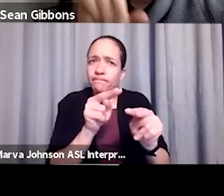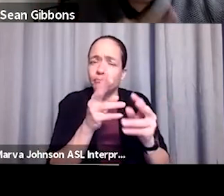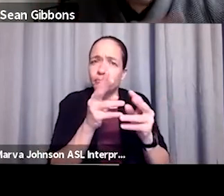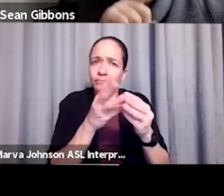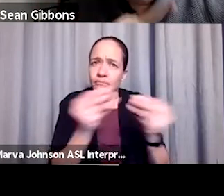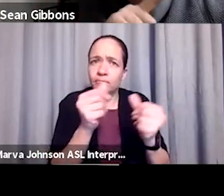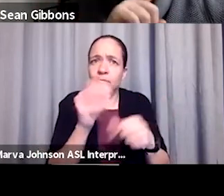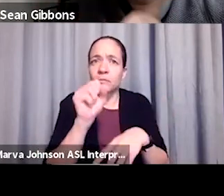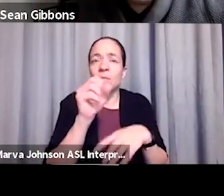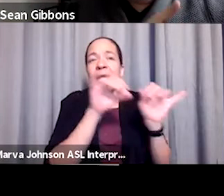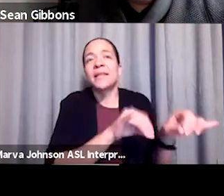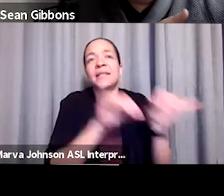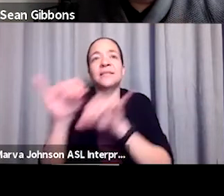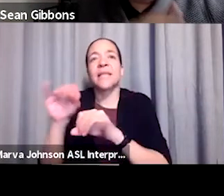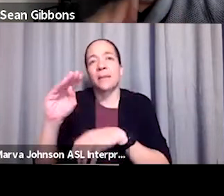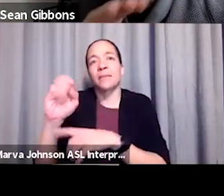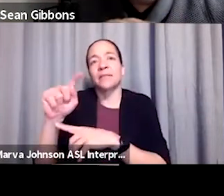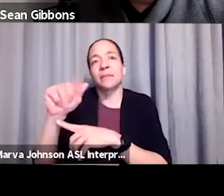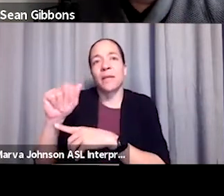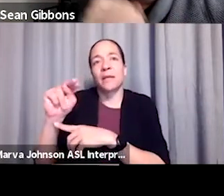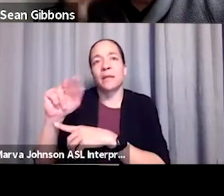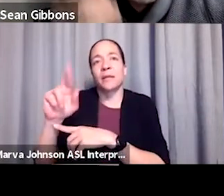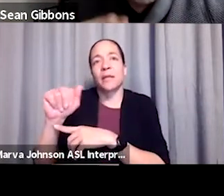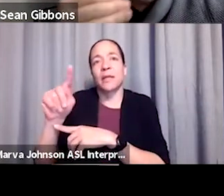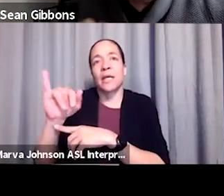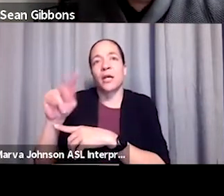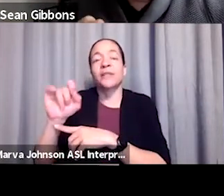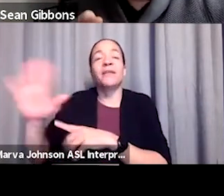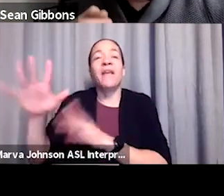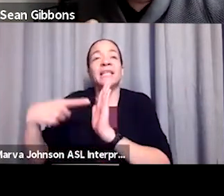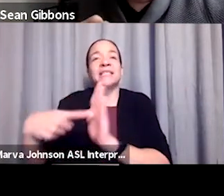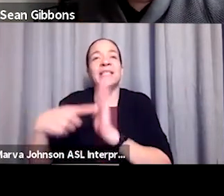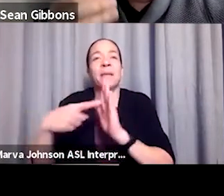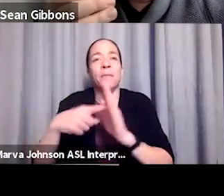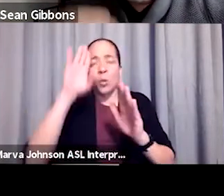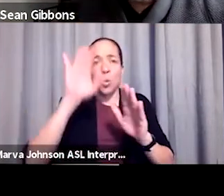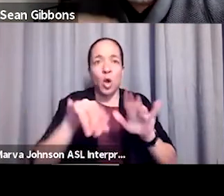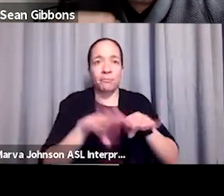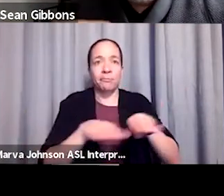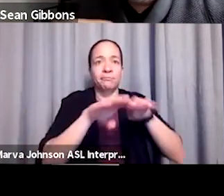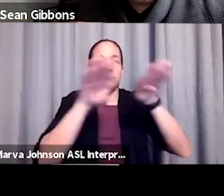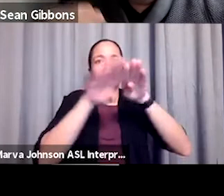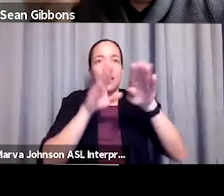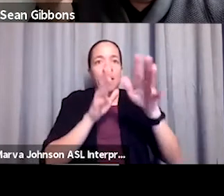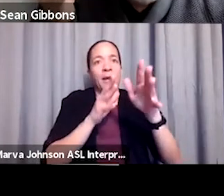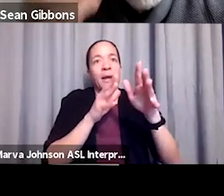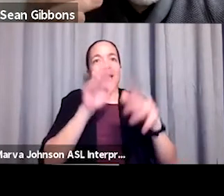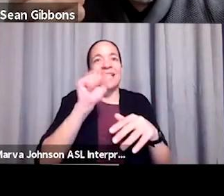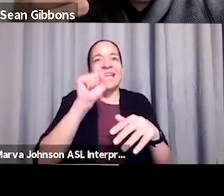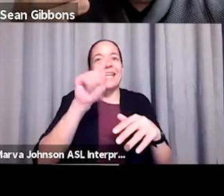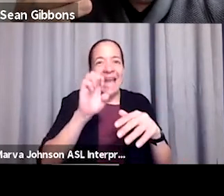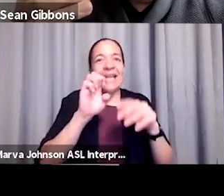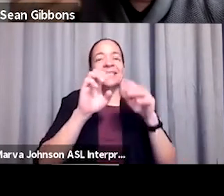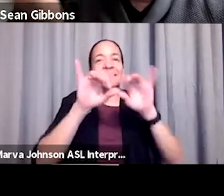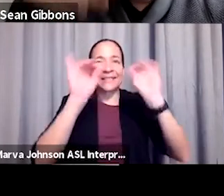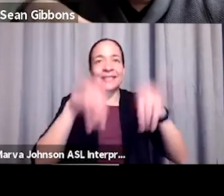term, in the same way as meta-narratives? An example he offers is keeping people in their place with the caste system in America is the